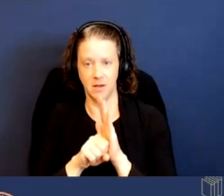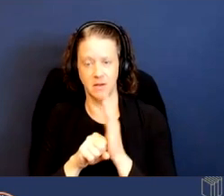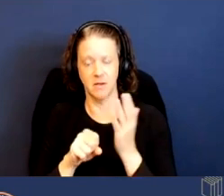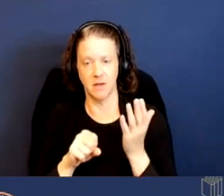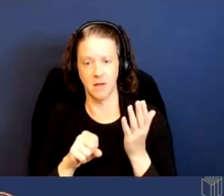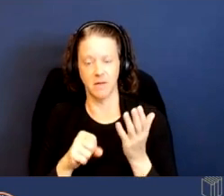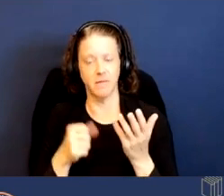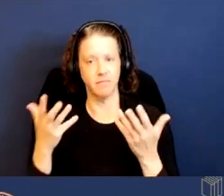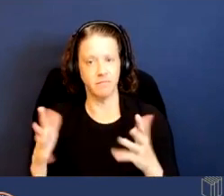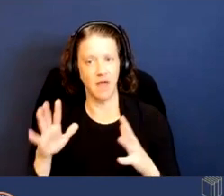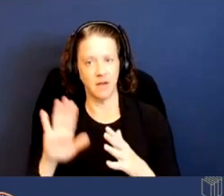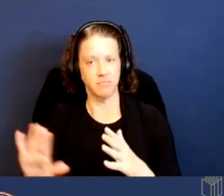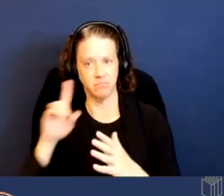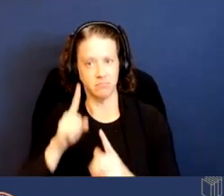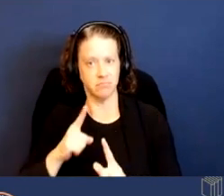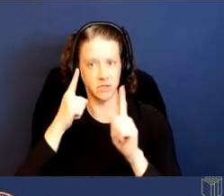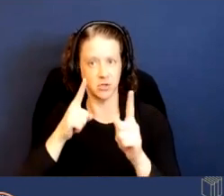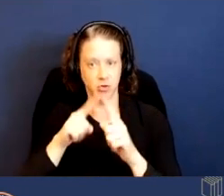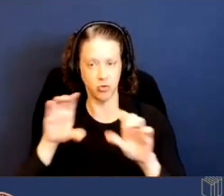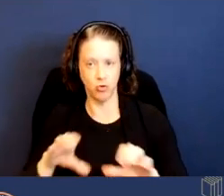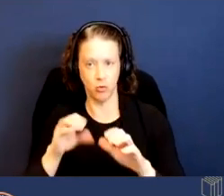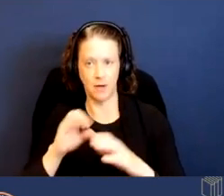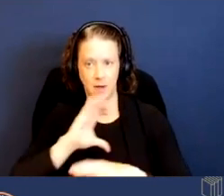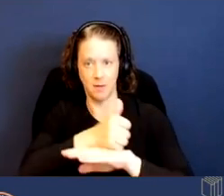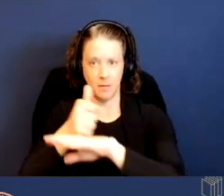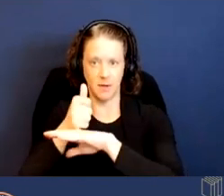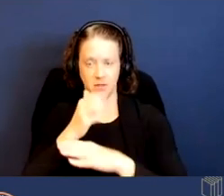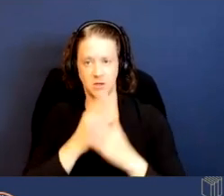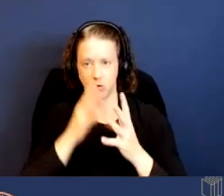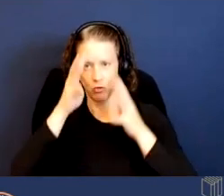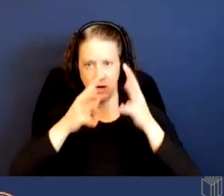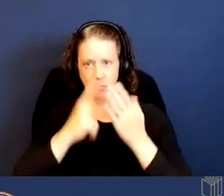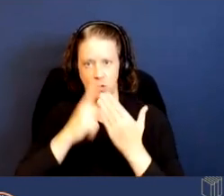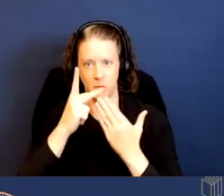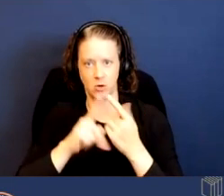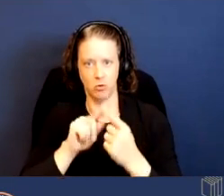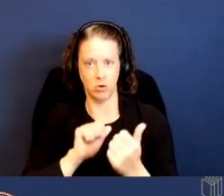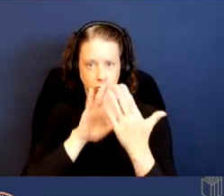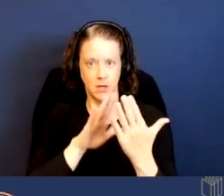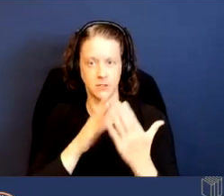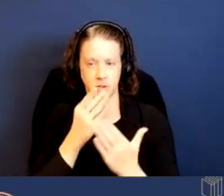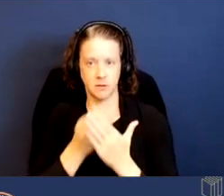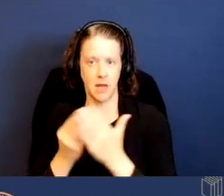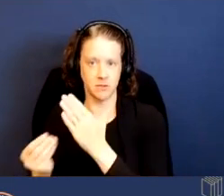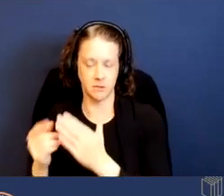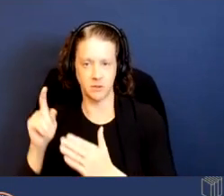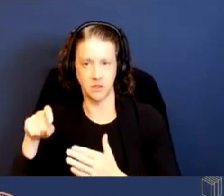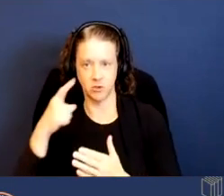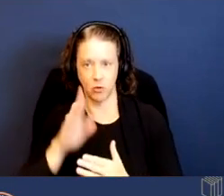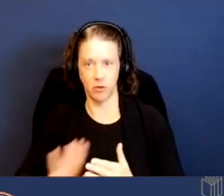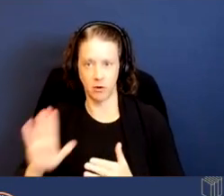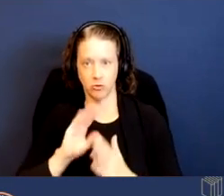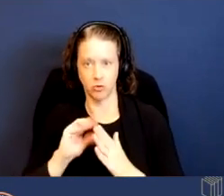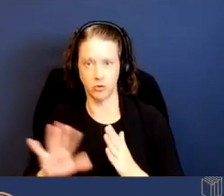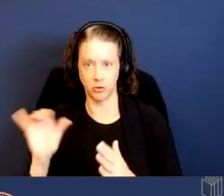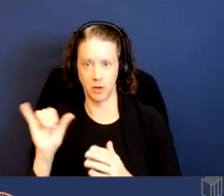are intending to do and implement some creative programming to address needs for their students as well.